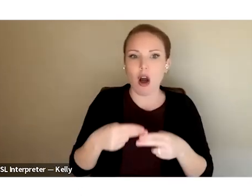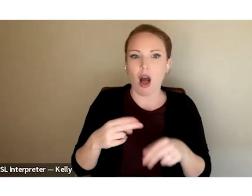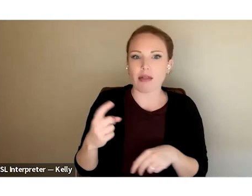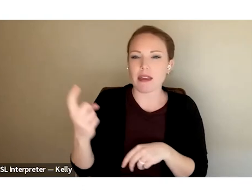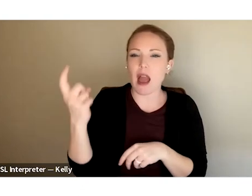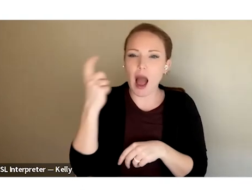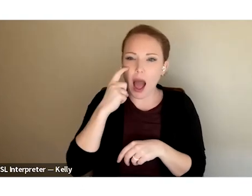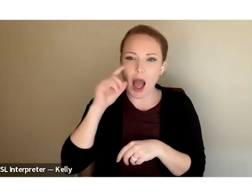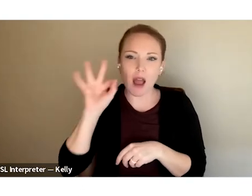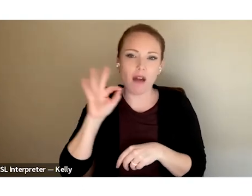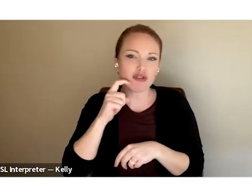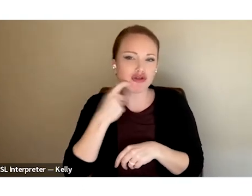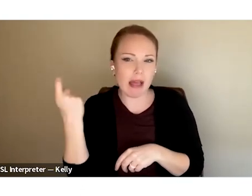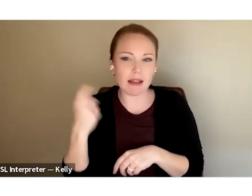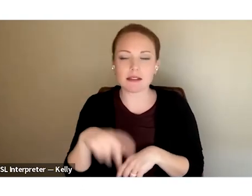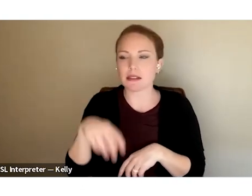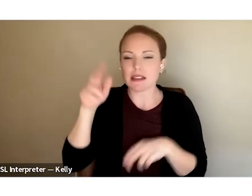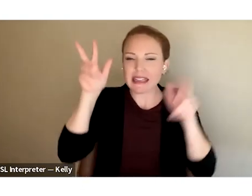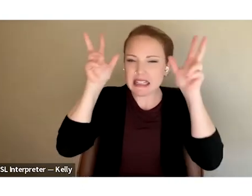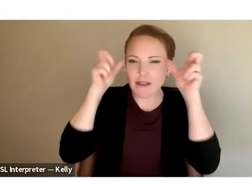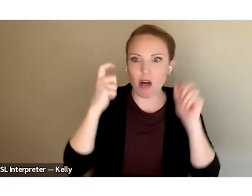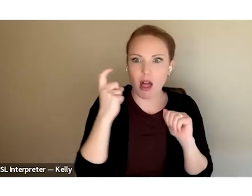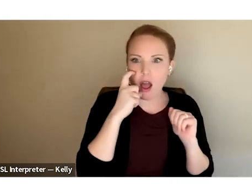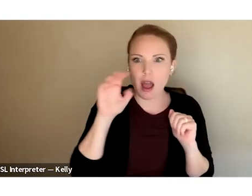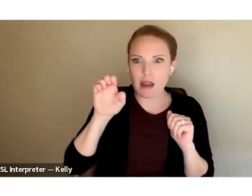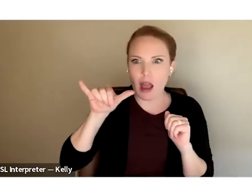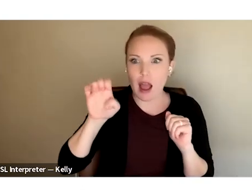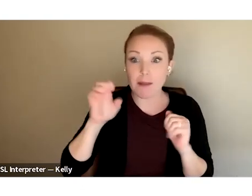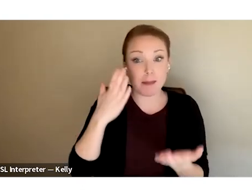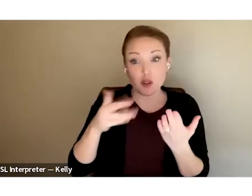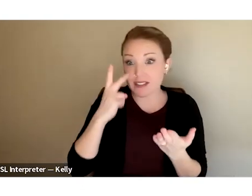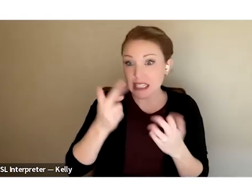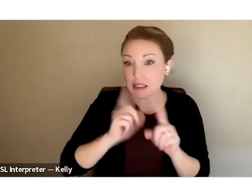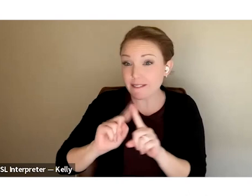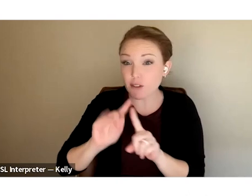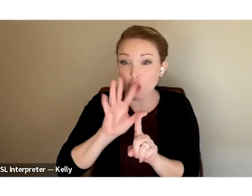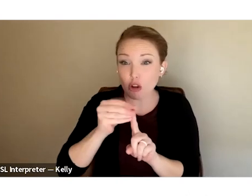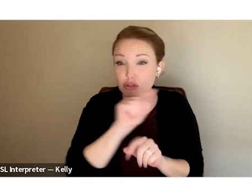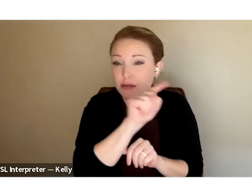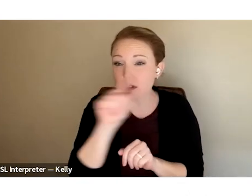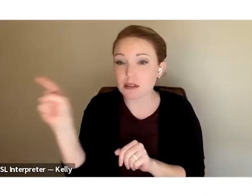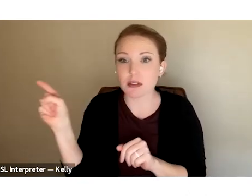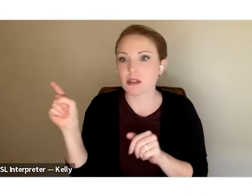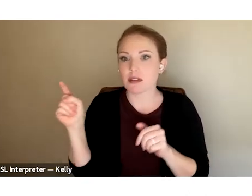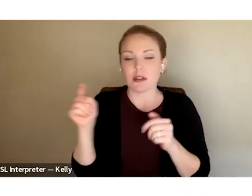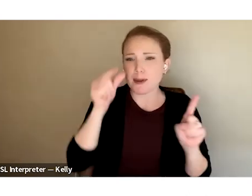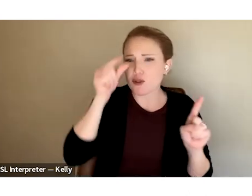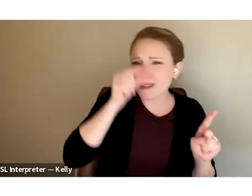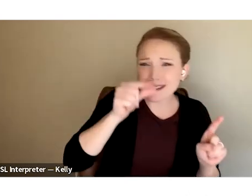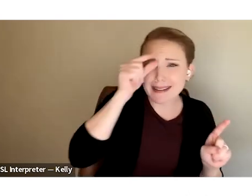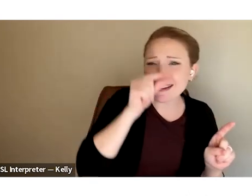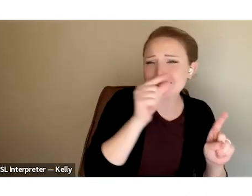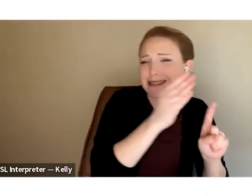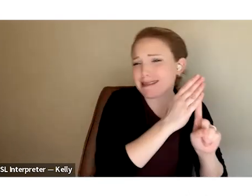envy, the eye of jealousy is called the evil eye. And as you have probably seen in different cultures, again, this has gone from like Greece